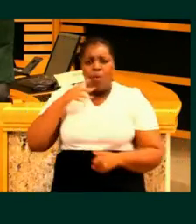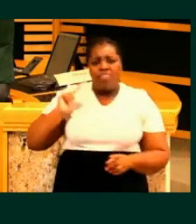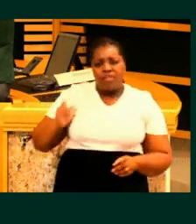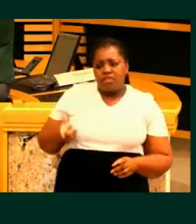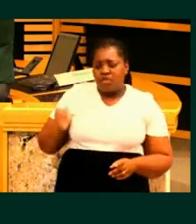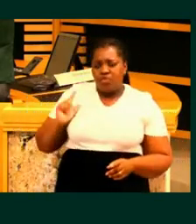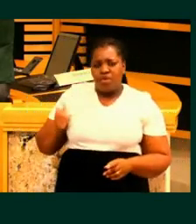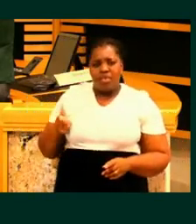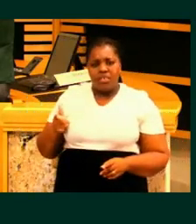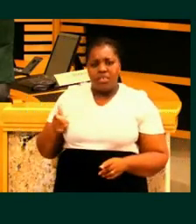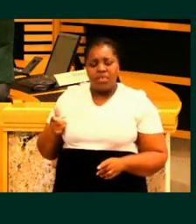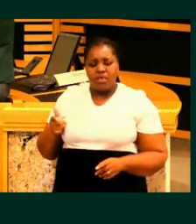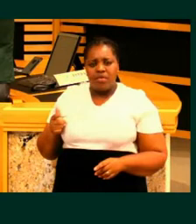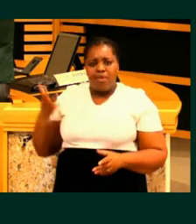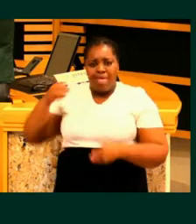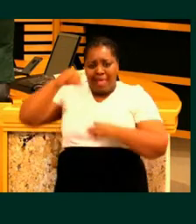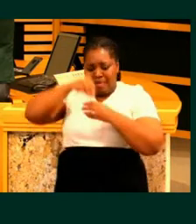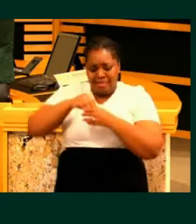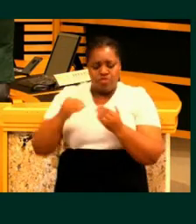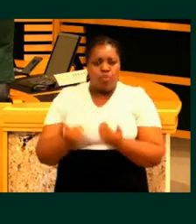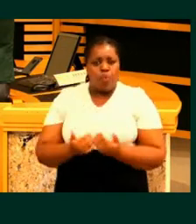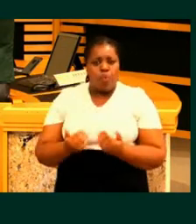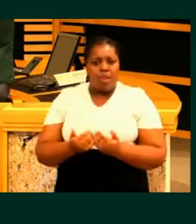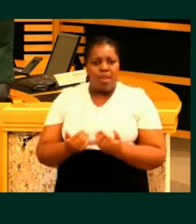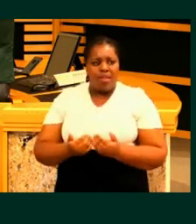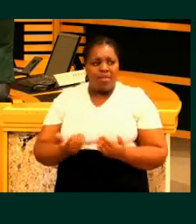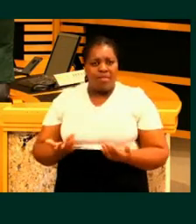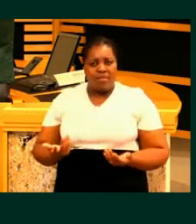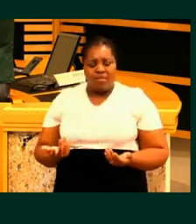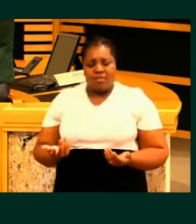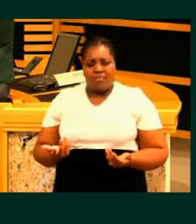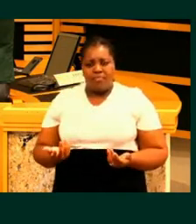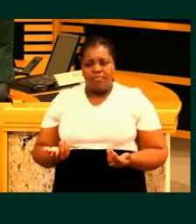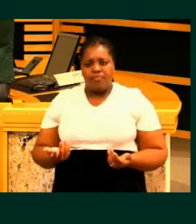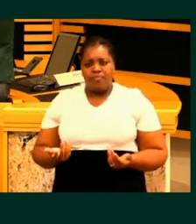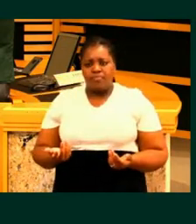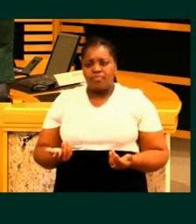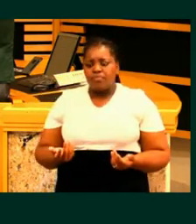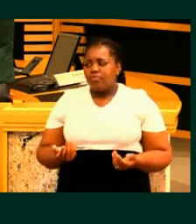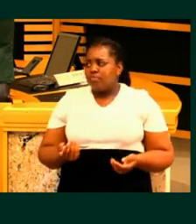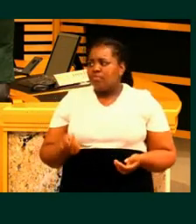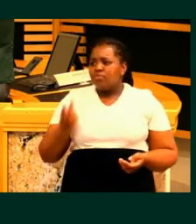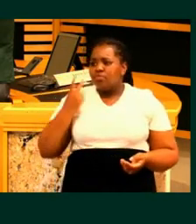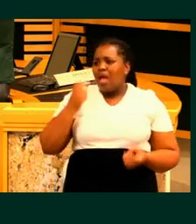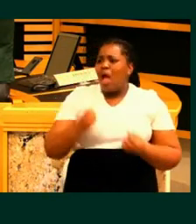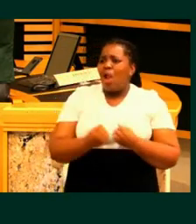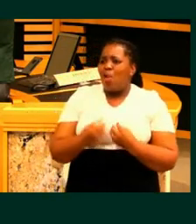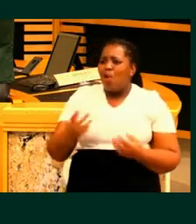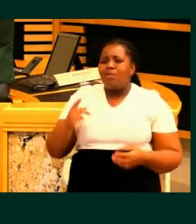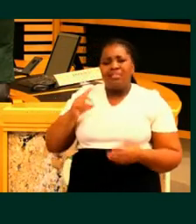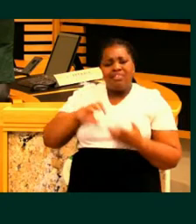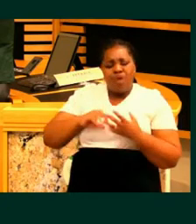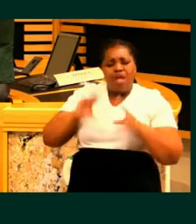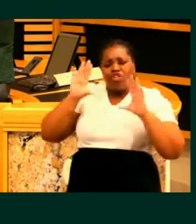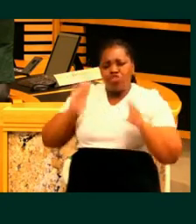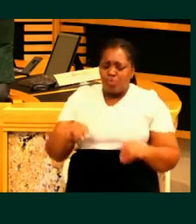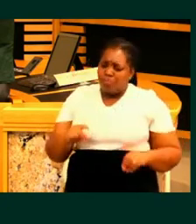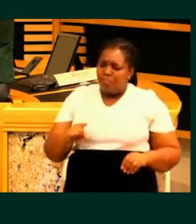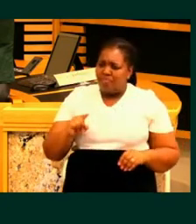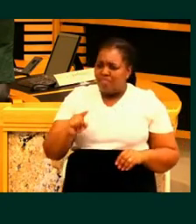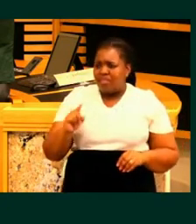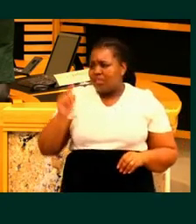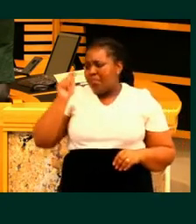the premises of a schools in serus many attempts have been made to stop this practice of male